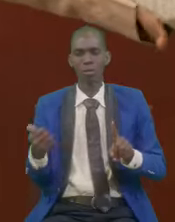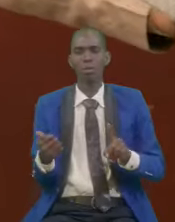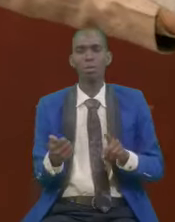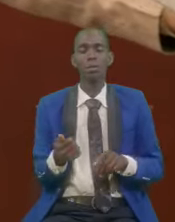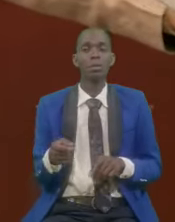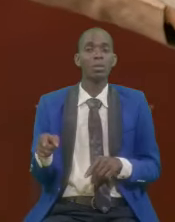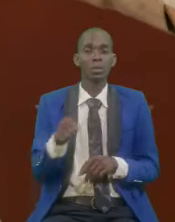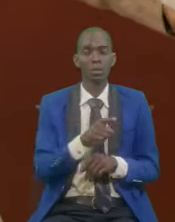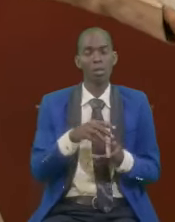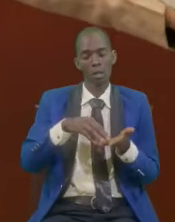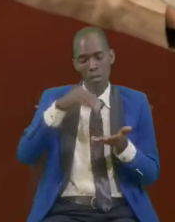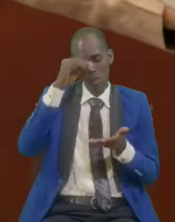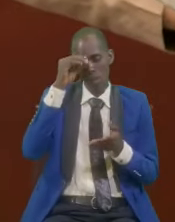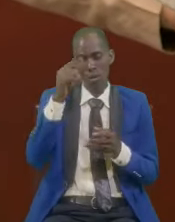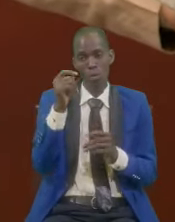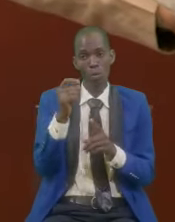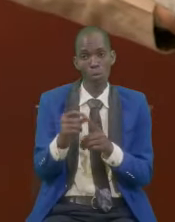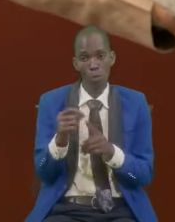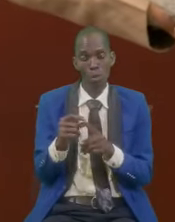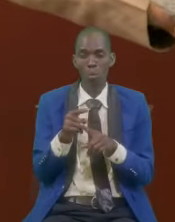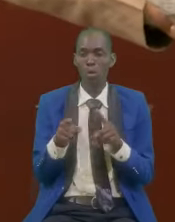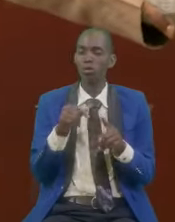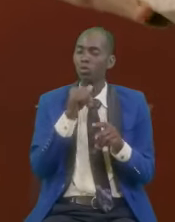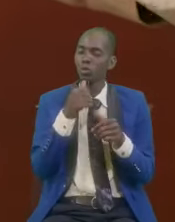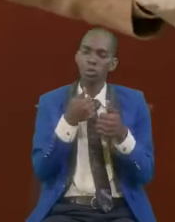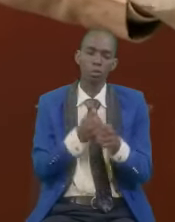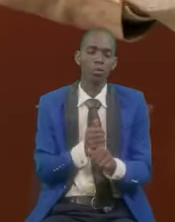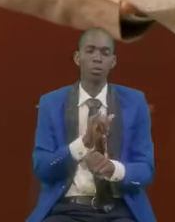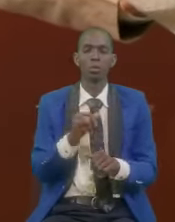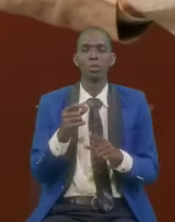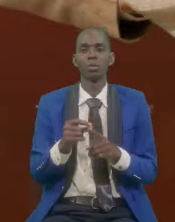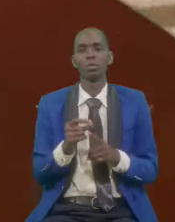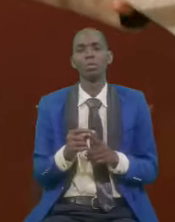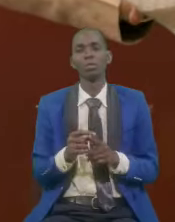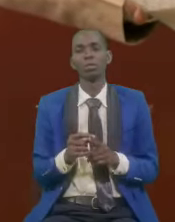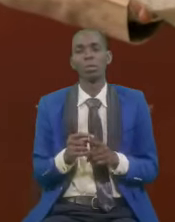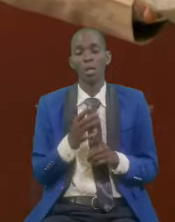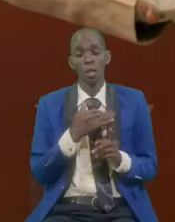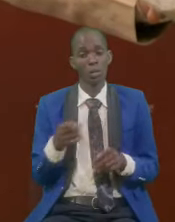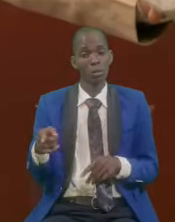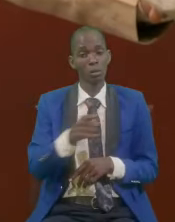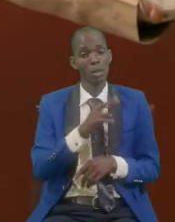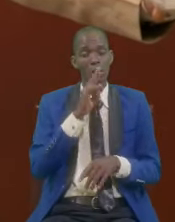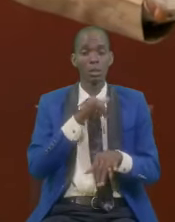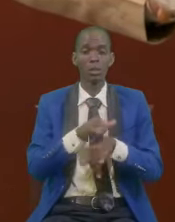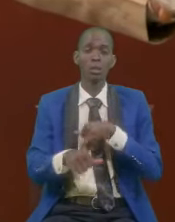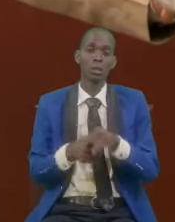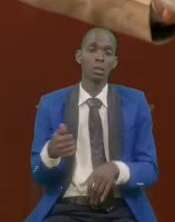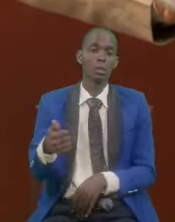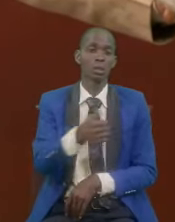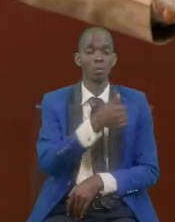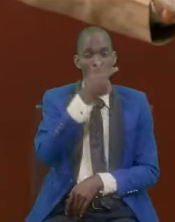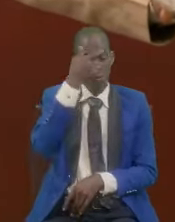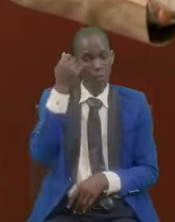are hearers of the word, they are not doers, and they're deceiving themselves, because